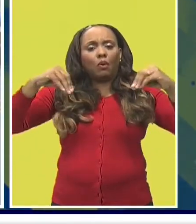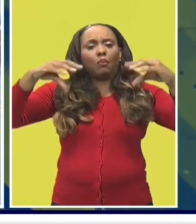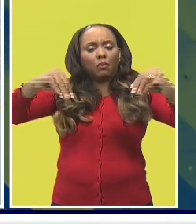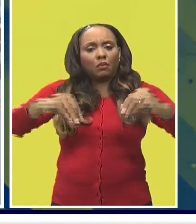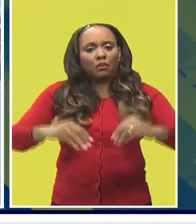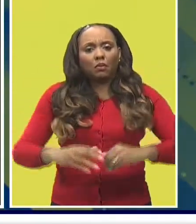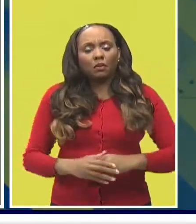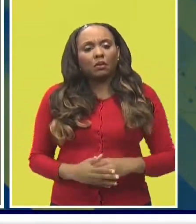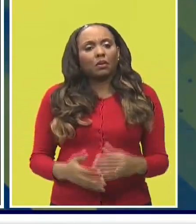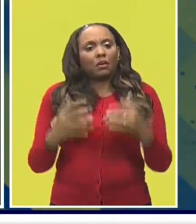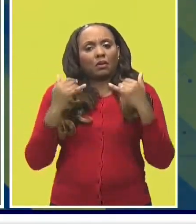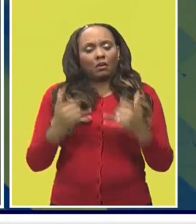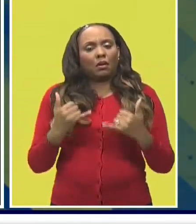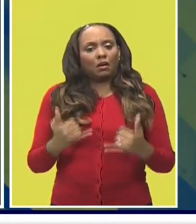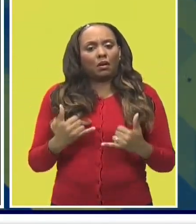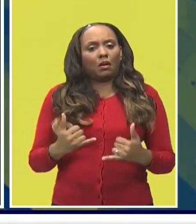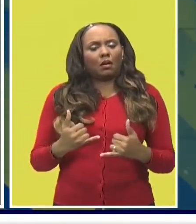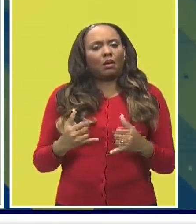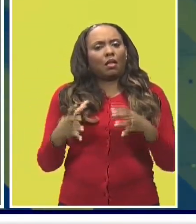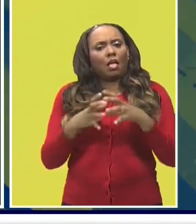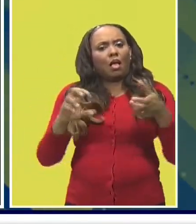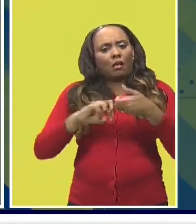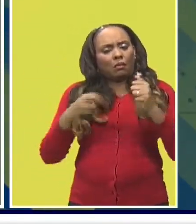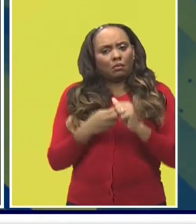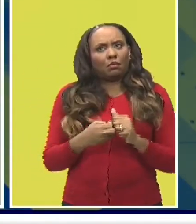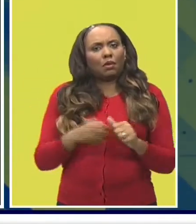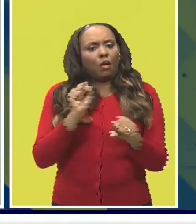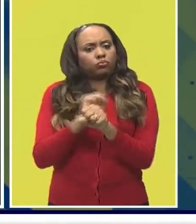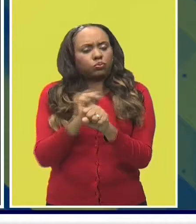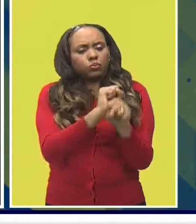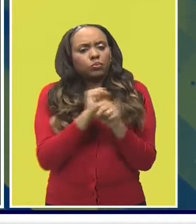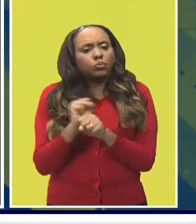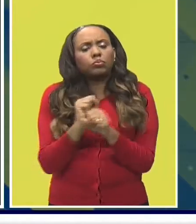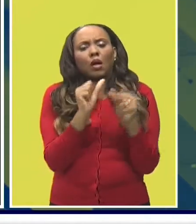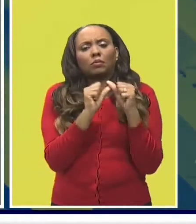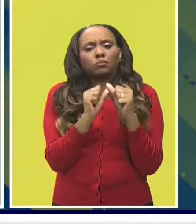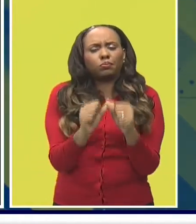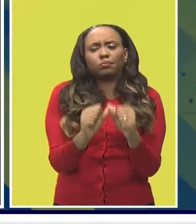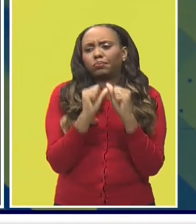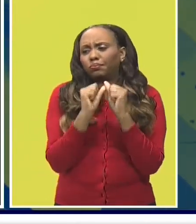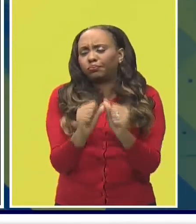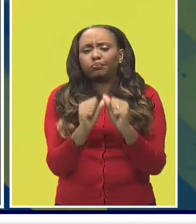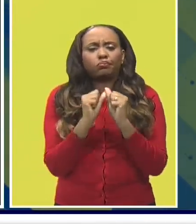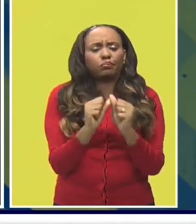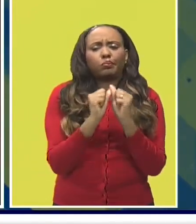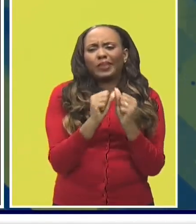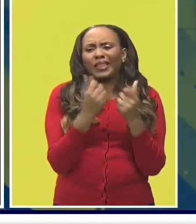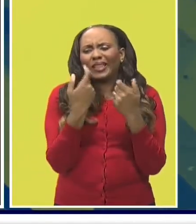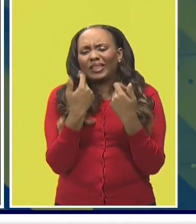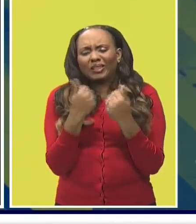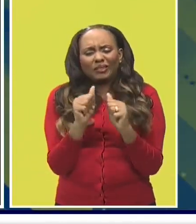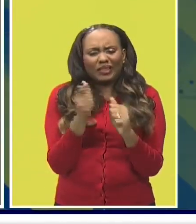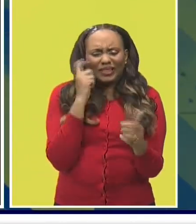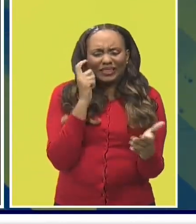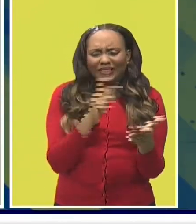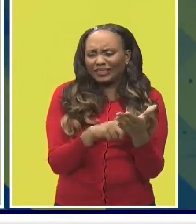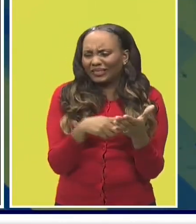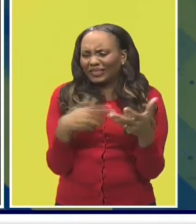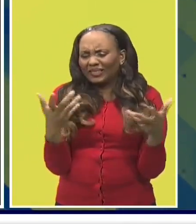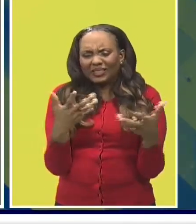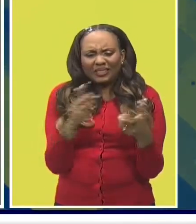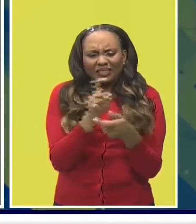we're facing in relation to fuel, there's work ongoing to investigate and determine